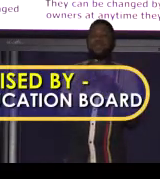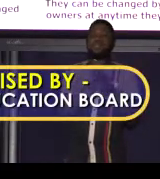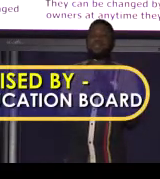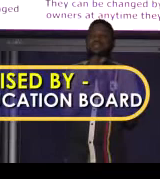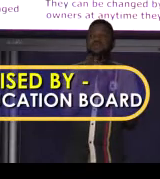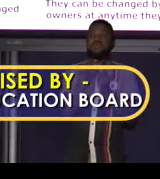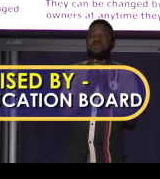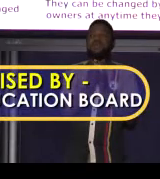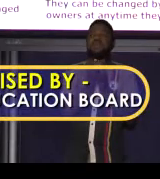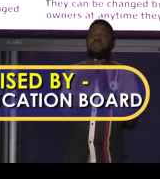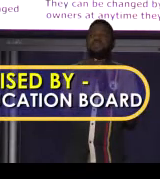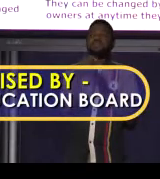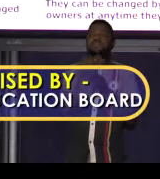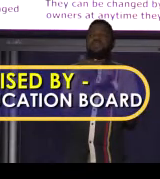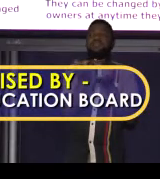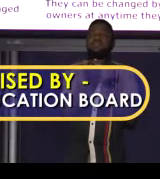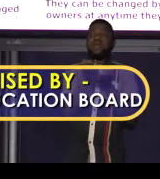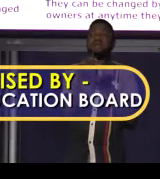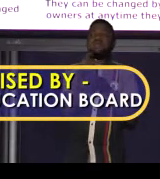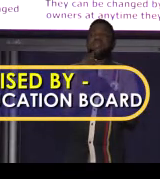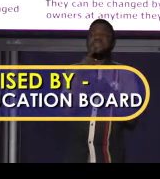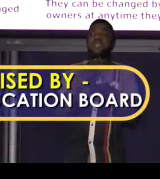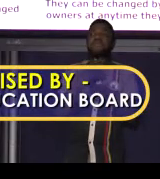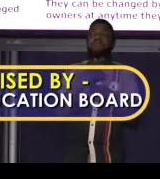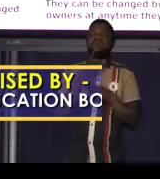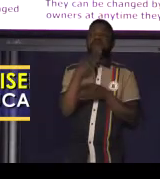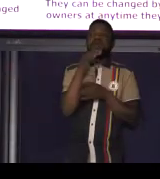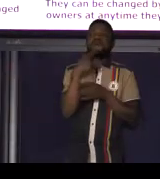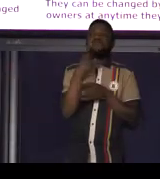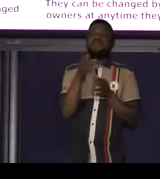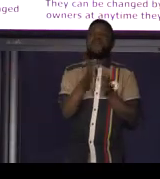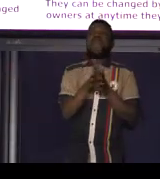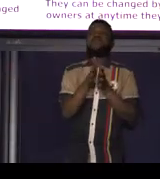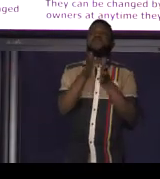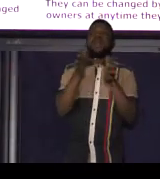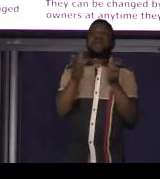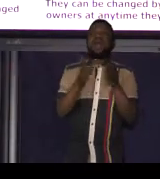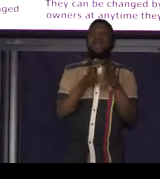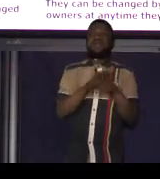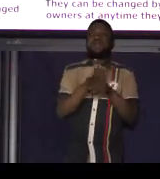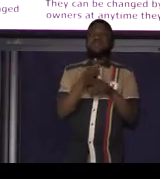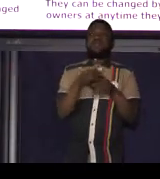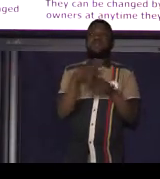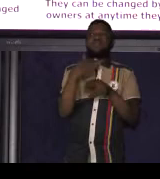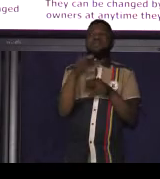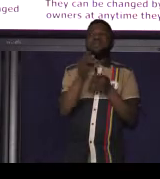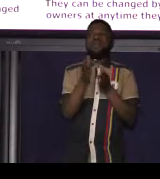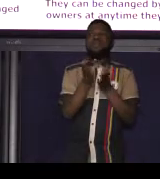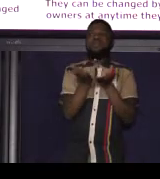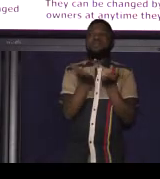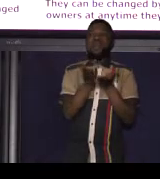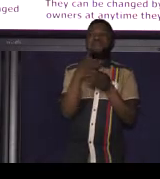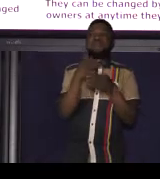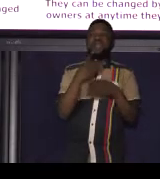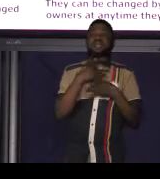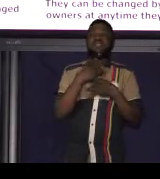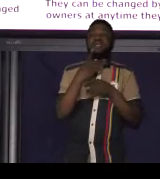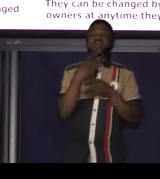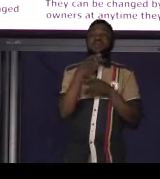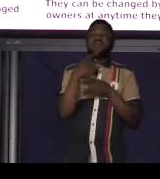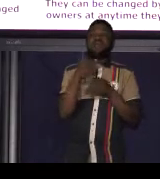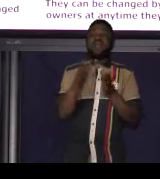national symbol. National symbols, they serve the interest of the entire nation. They serve